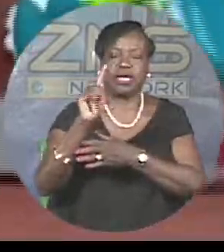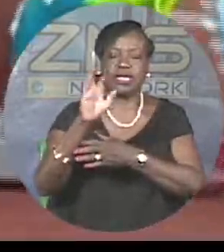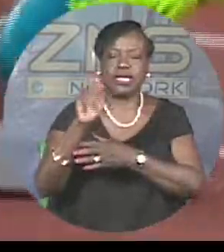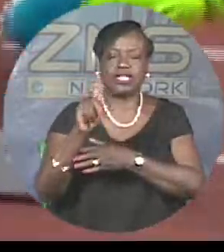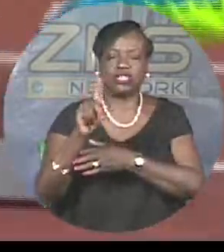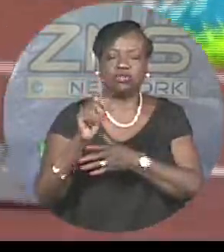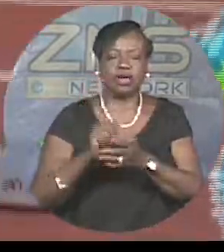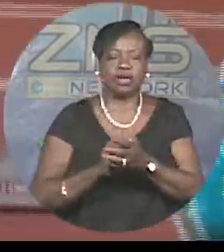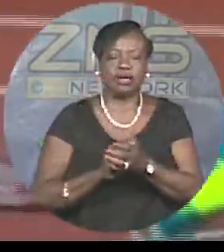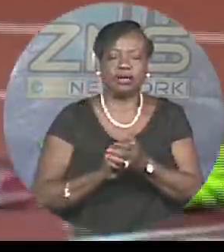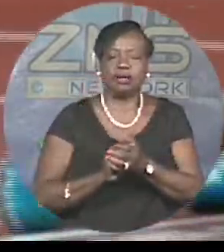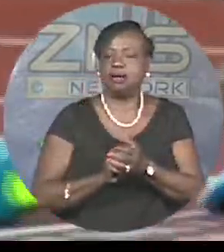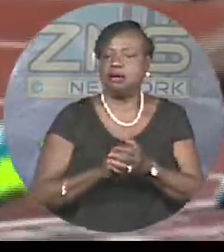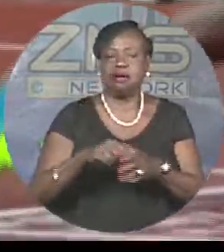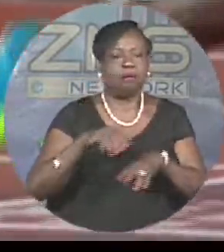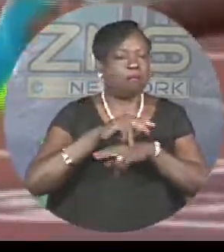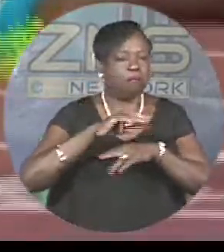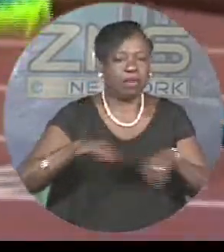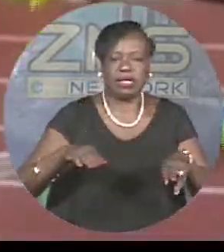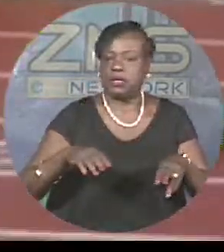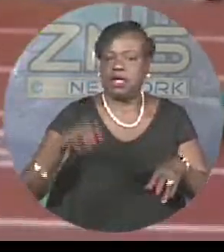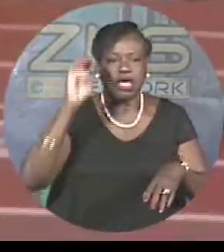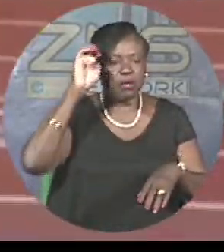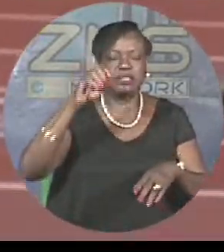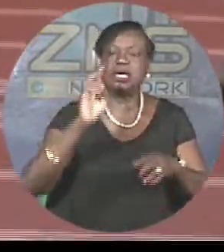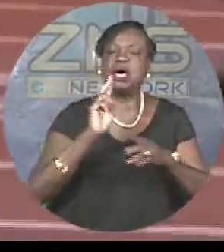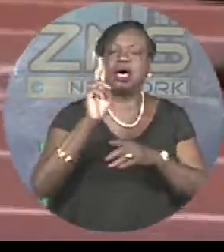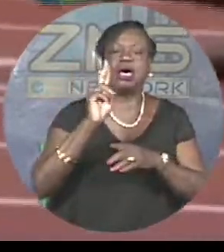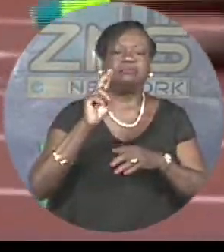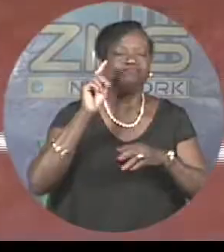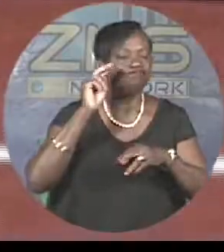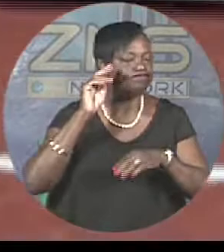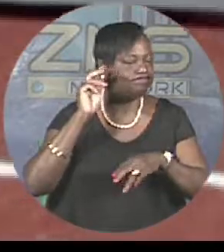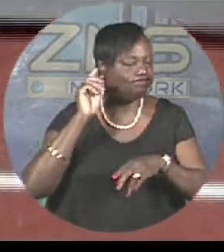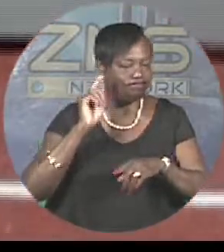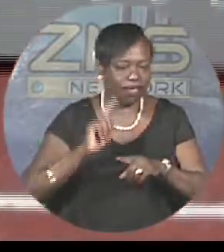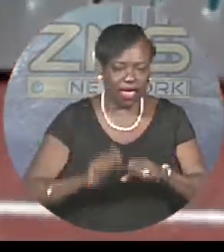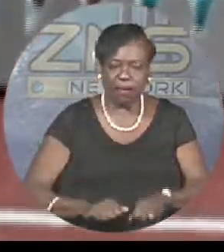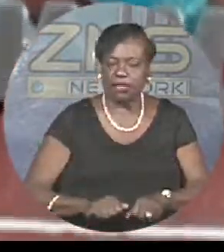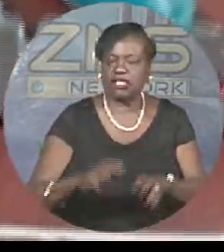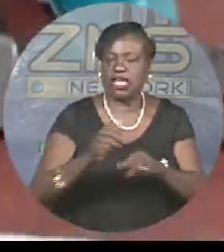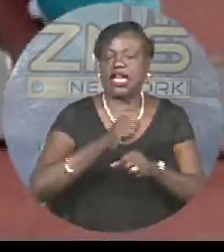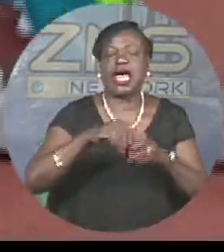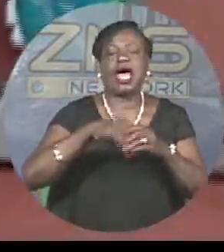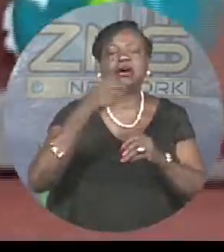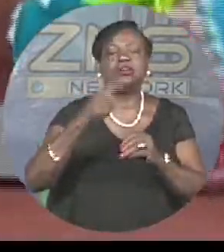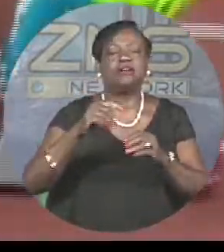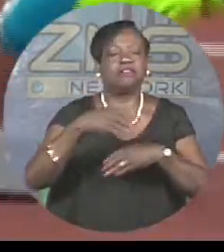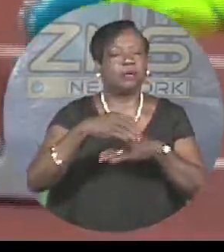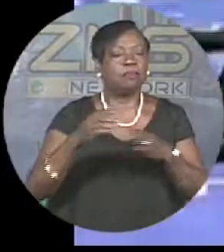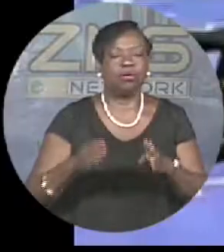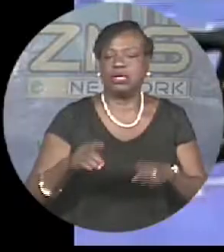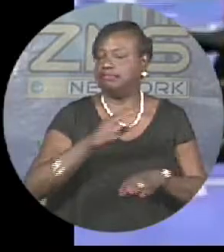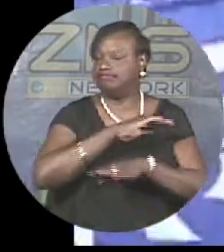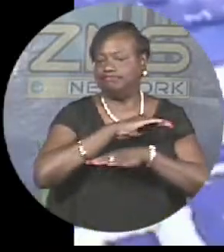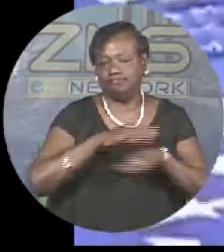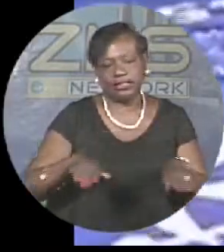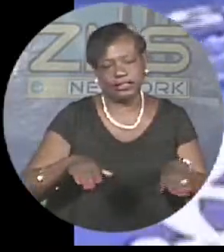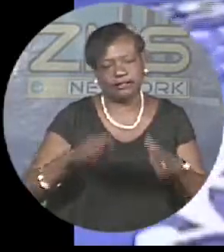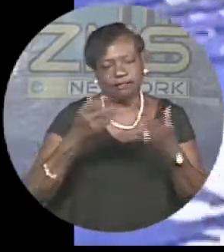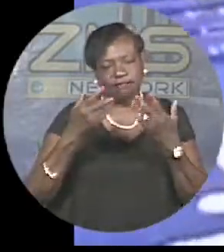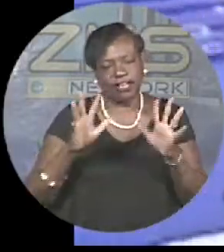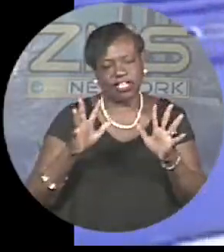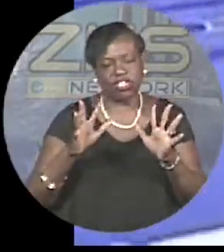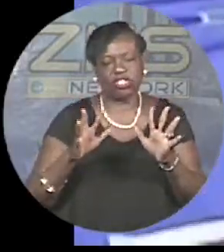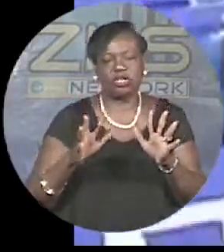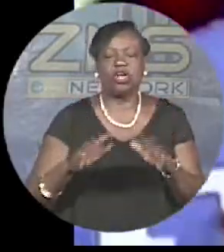event. Unfortunately, he was unable to get out of the blocks after what looked to be a stumble. He did not finish. And